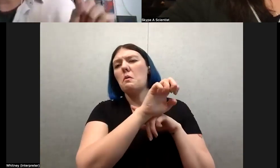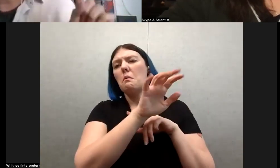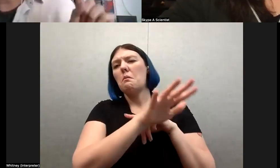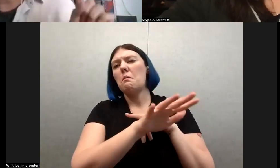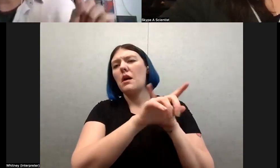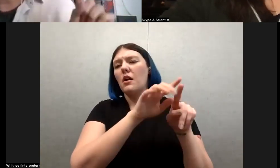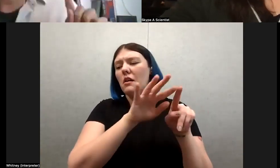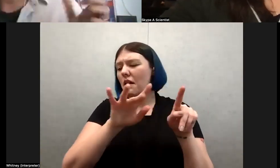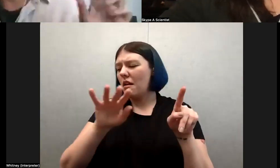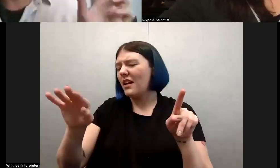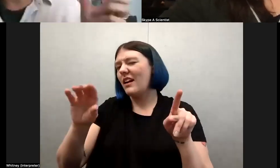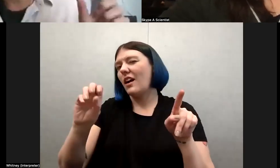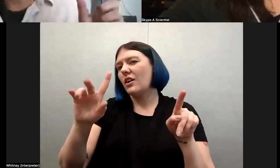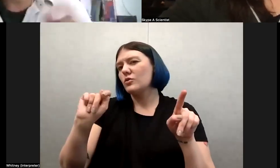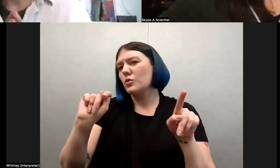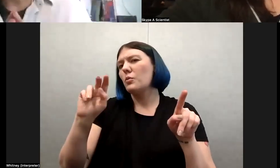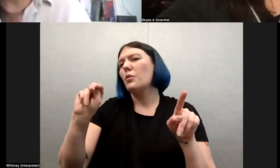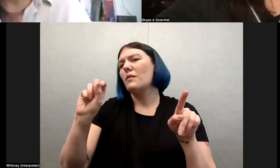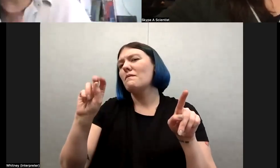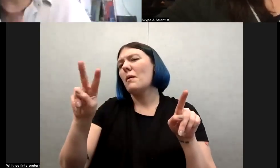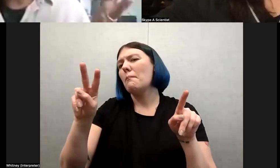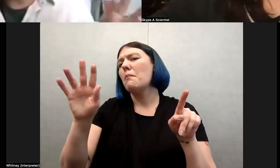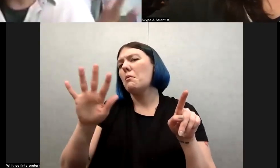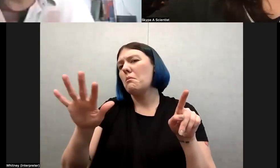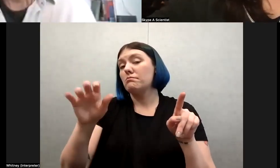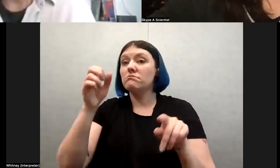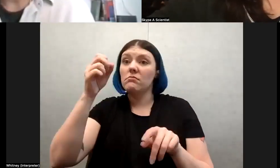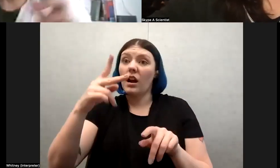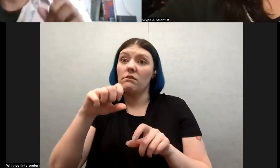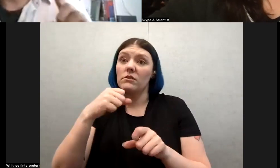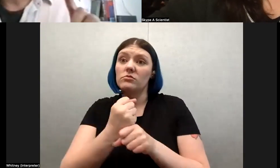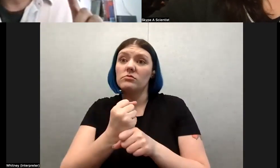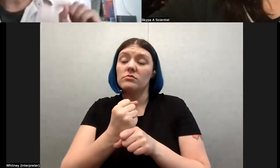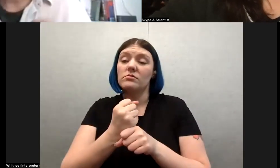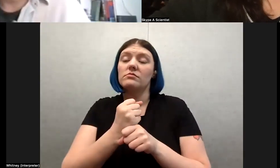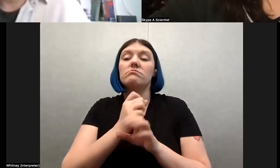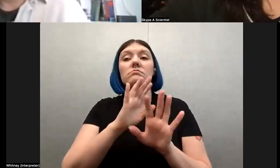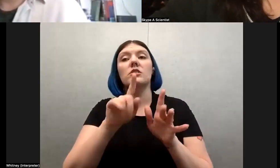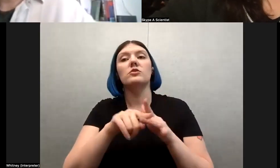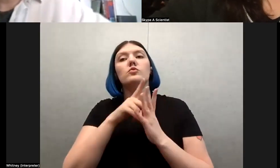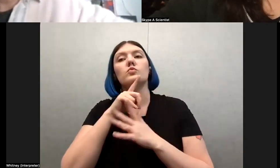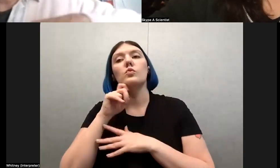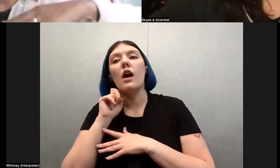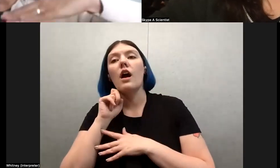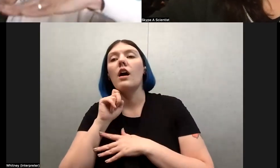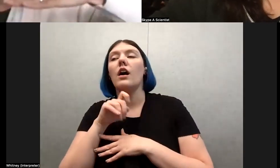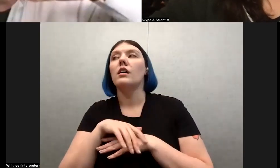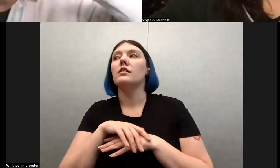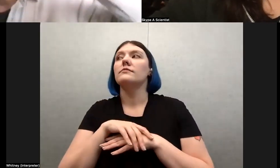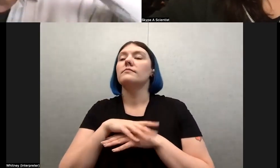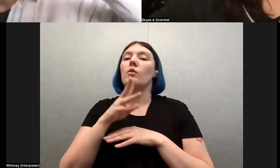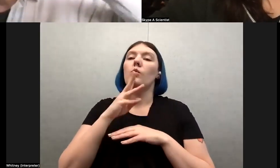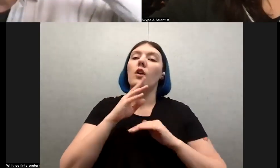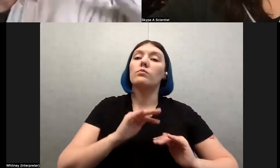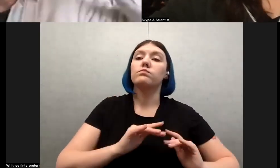or November, more or less. So it's about half the year. And then things start drying out. So in the rainy season, the water levels rise